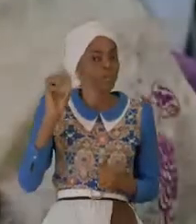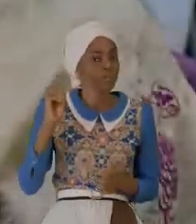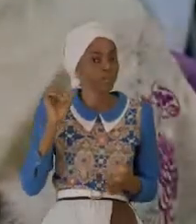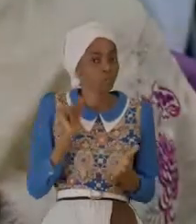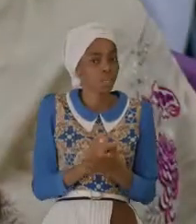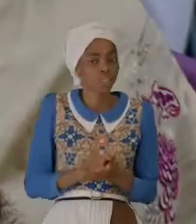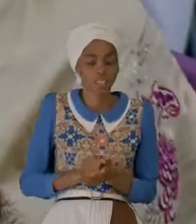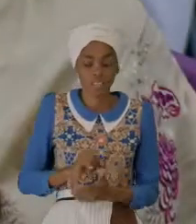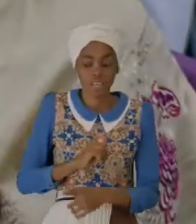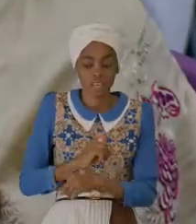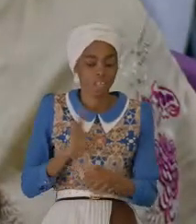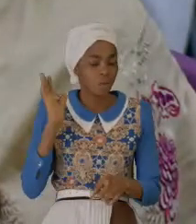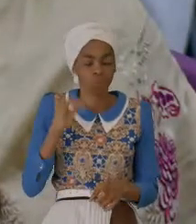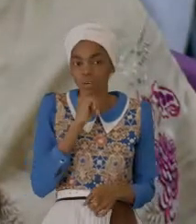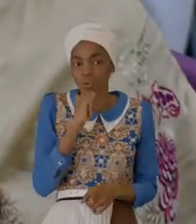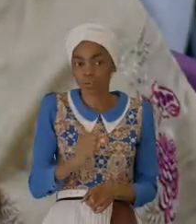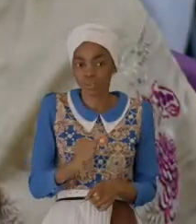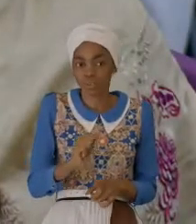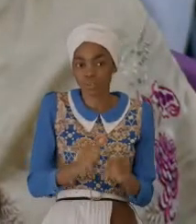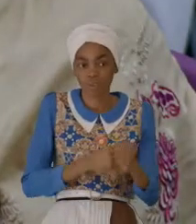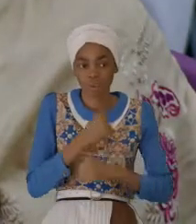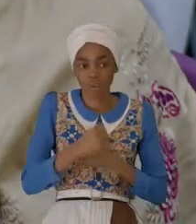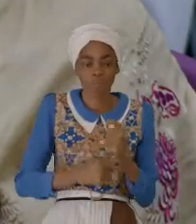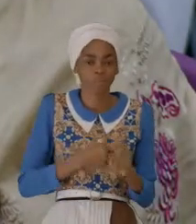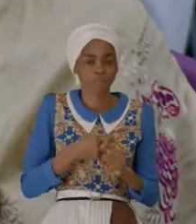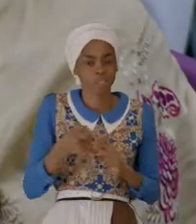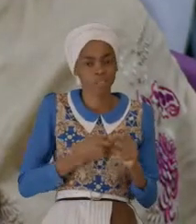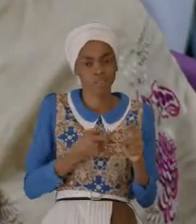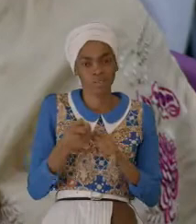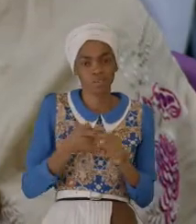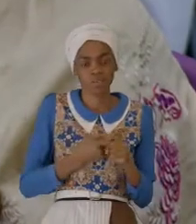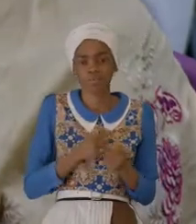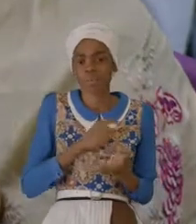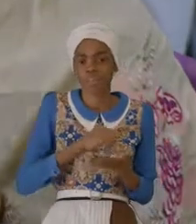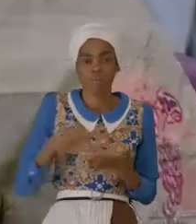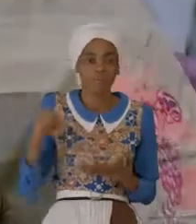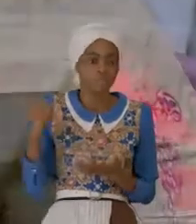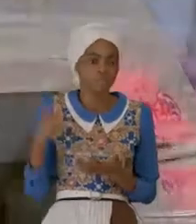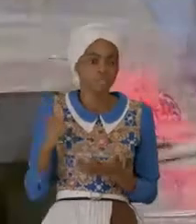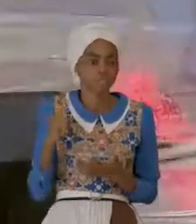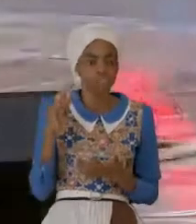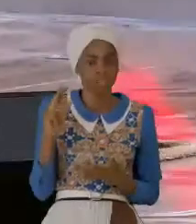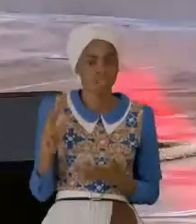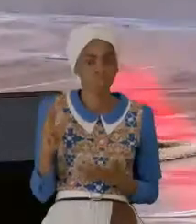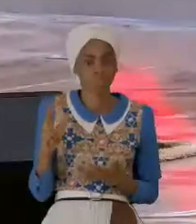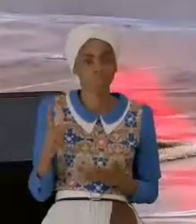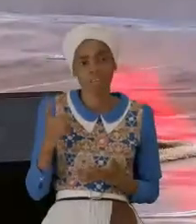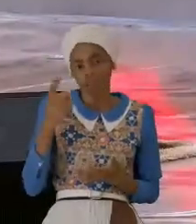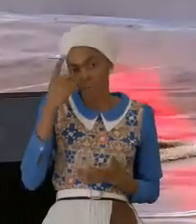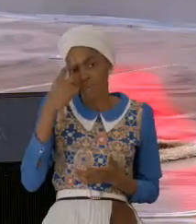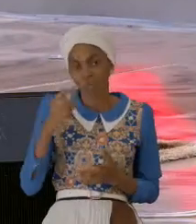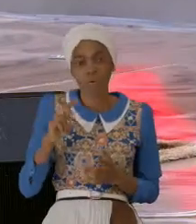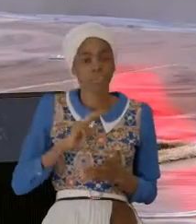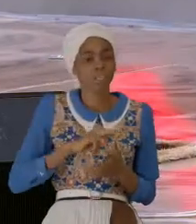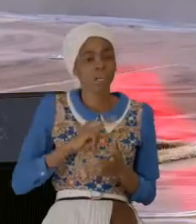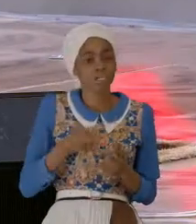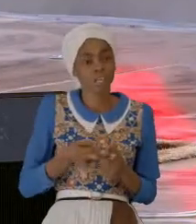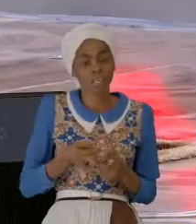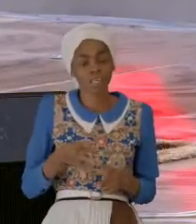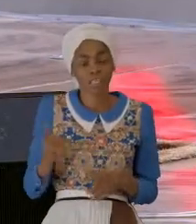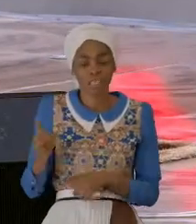not suffer persecution look at verse 13 for neither they